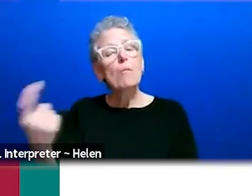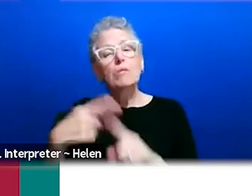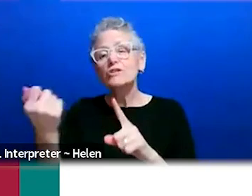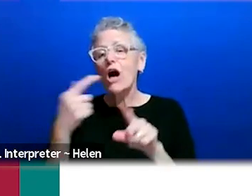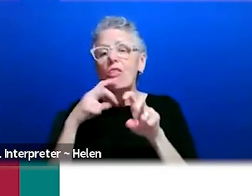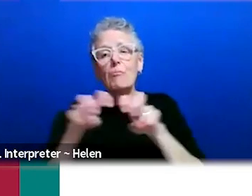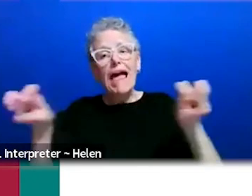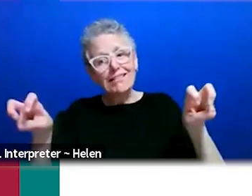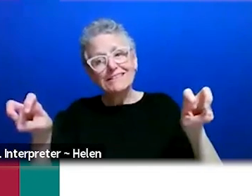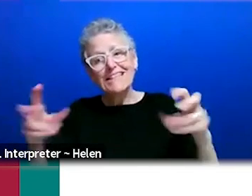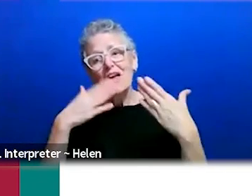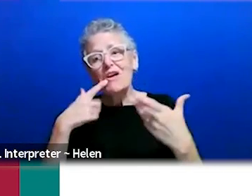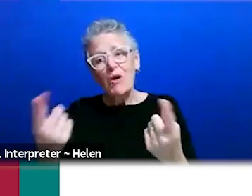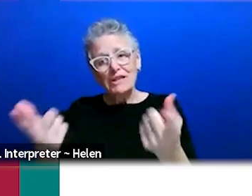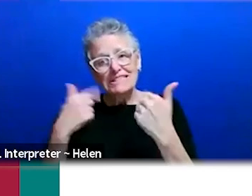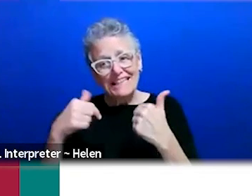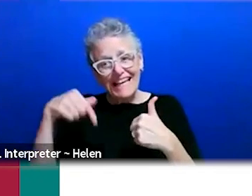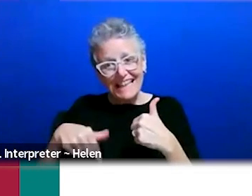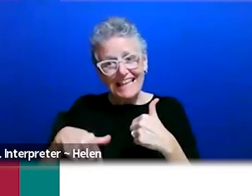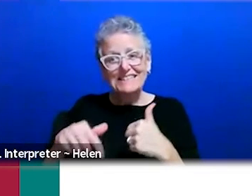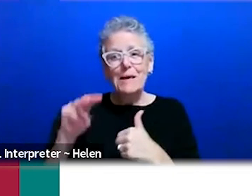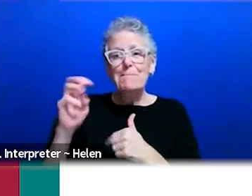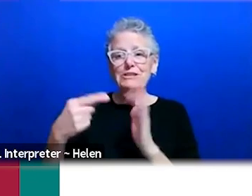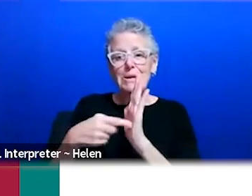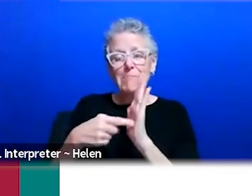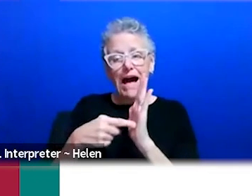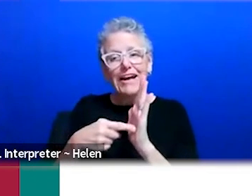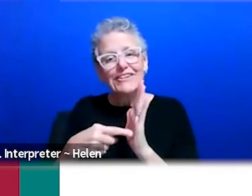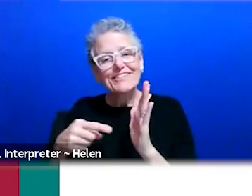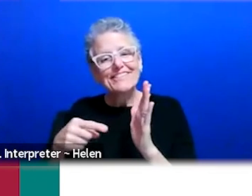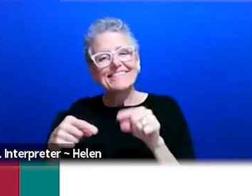Systems event. We look forward to having you